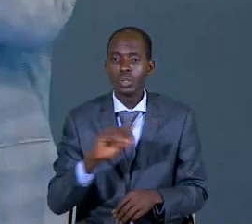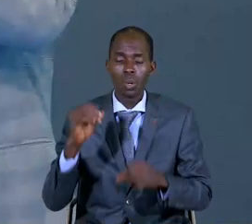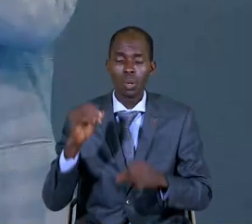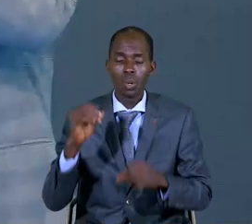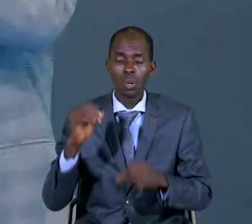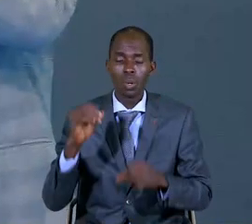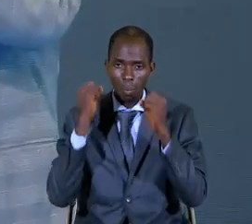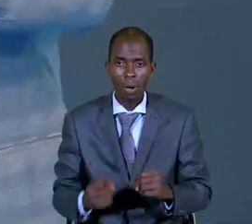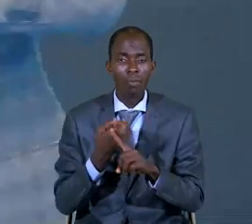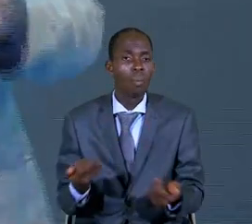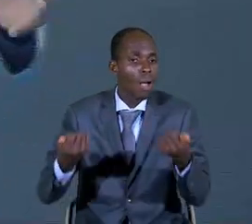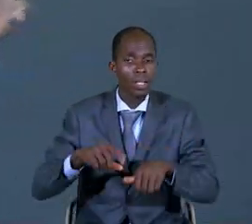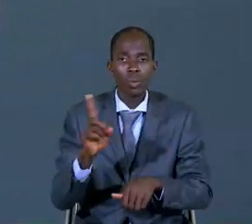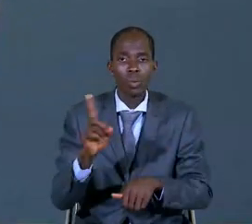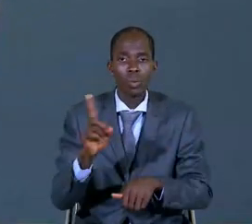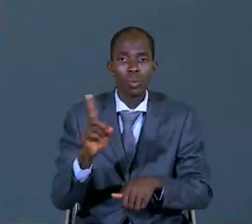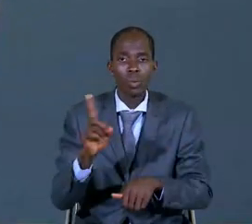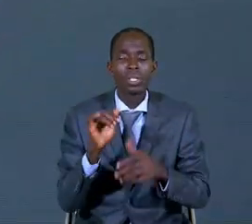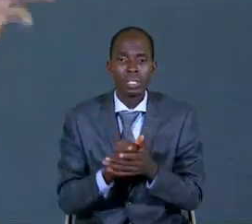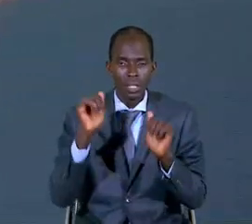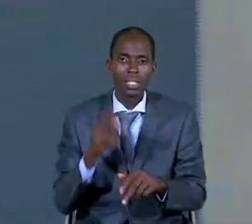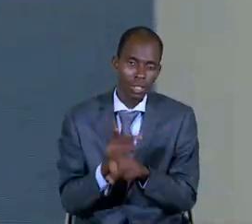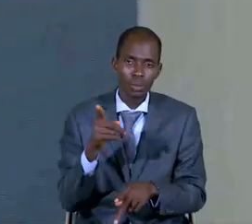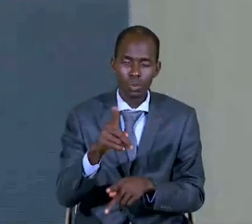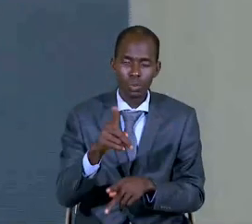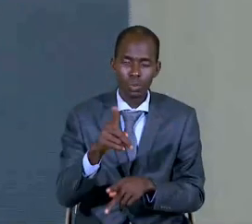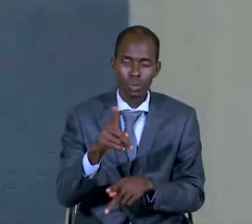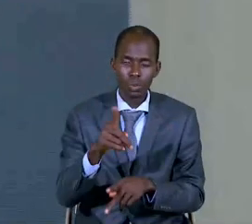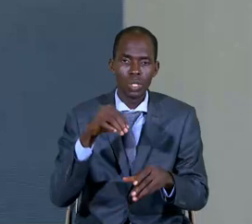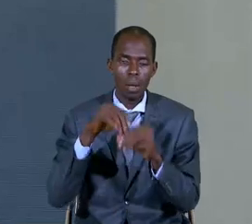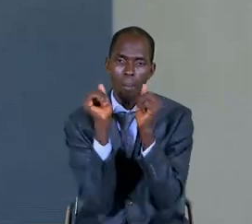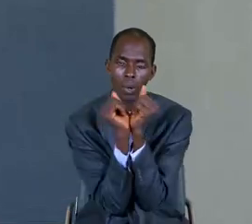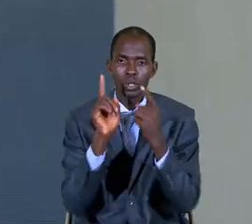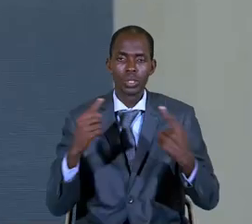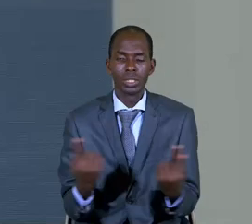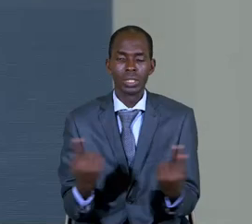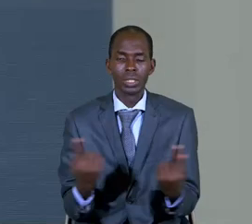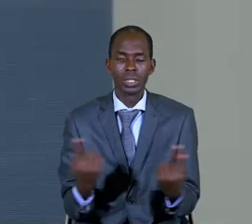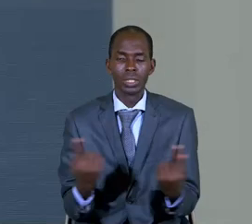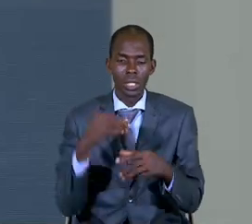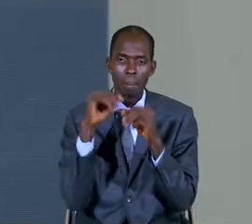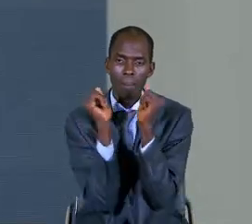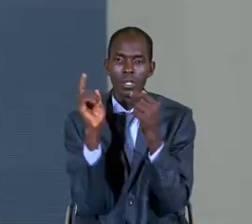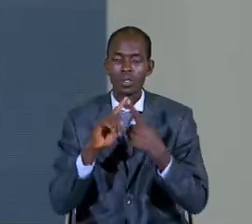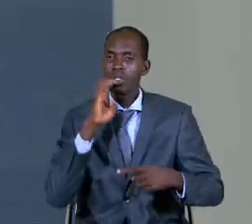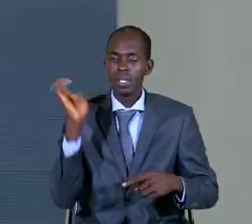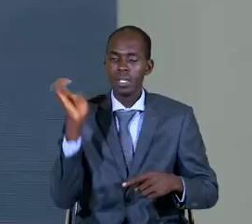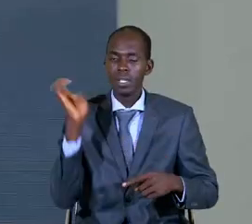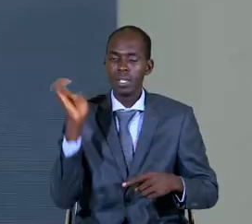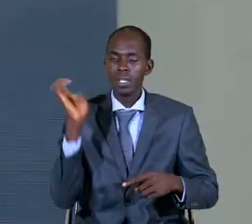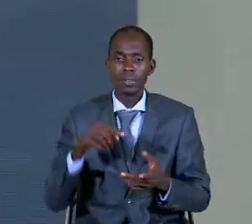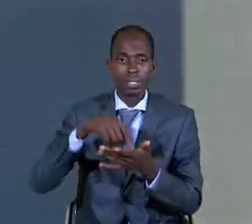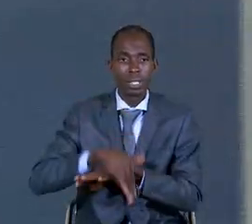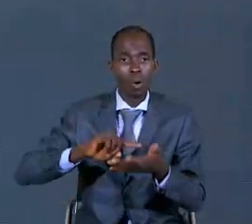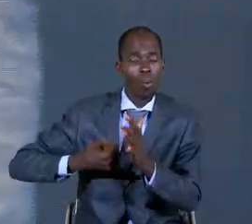from anywhere can keep you in bondage to sin, in bondage to evil tonight. Once